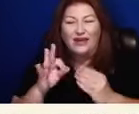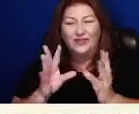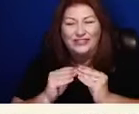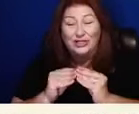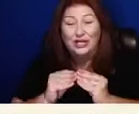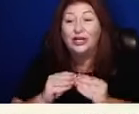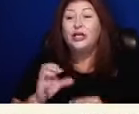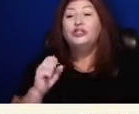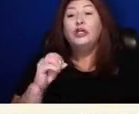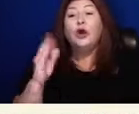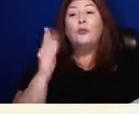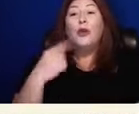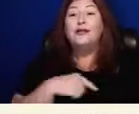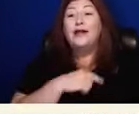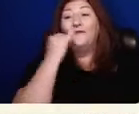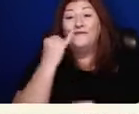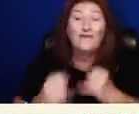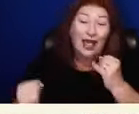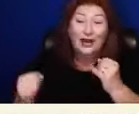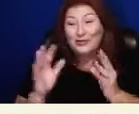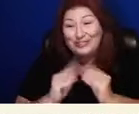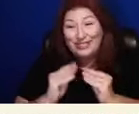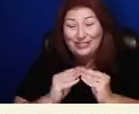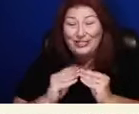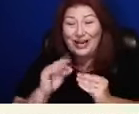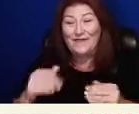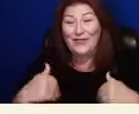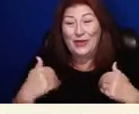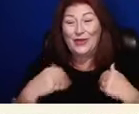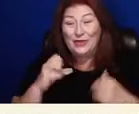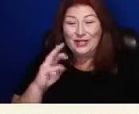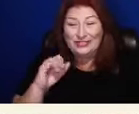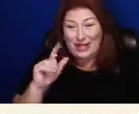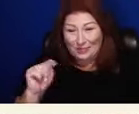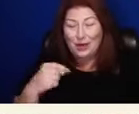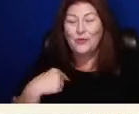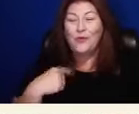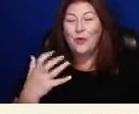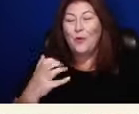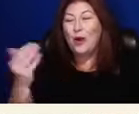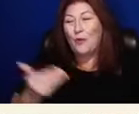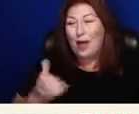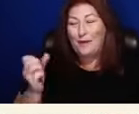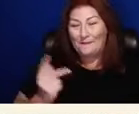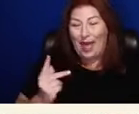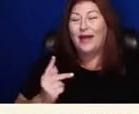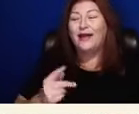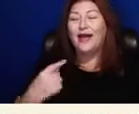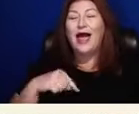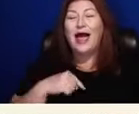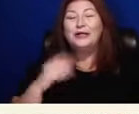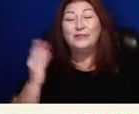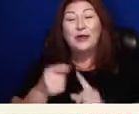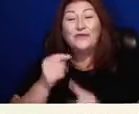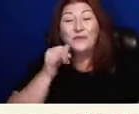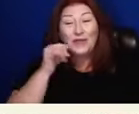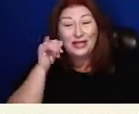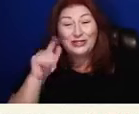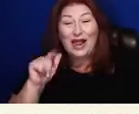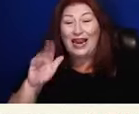present our final session of the Youth Summit, we'd like to welcome back one of our guest speakers from yesterday, Lacey